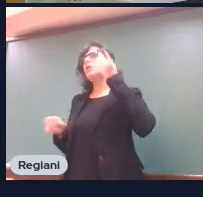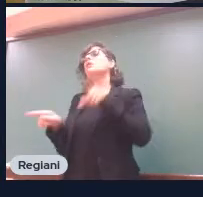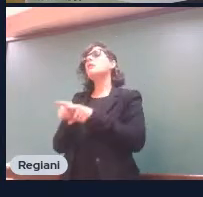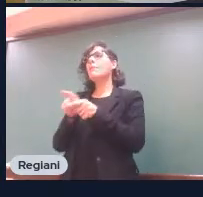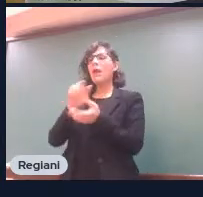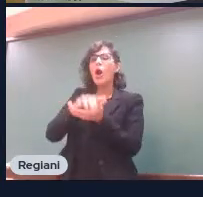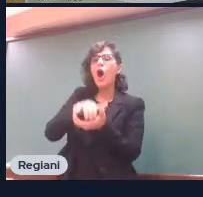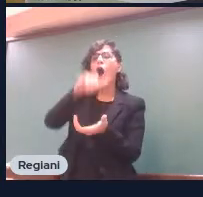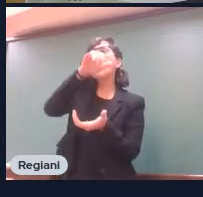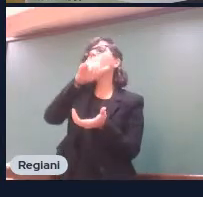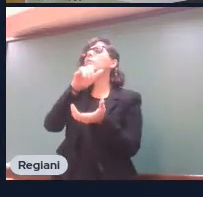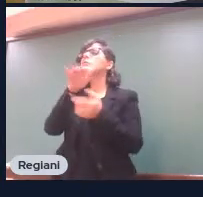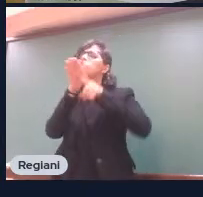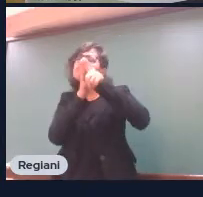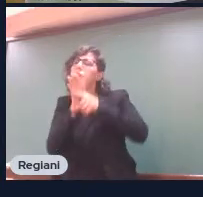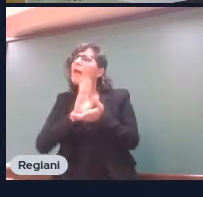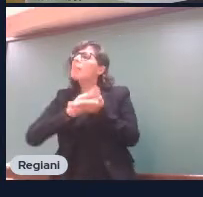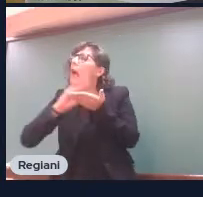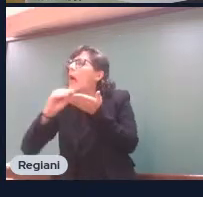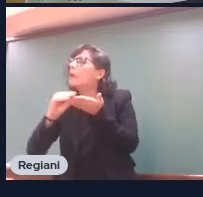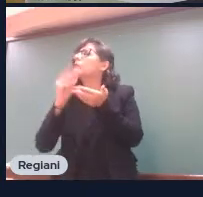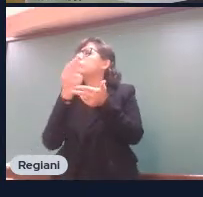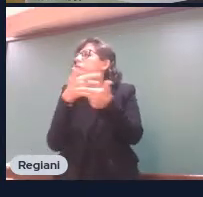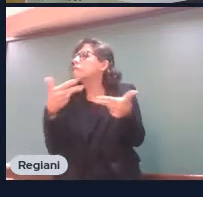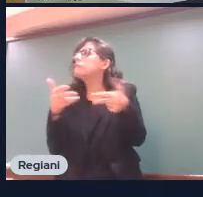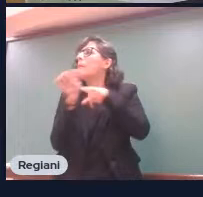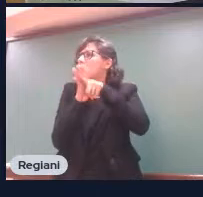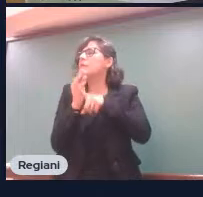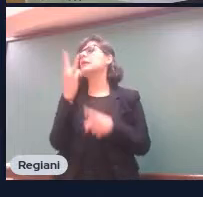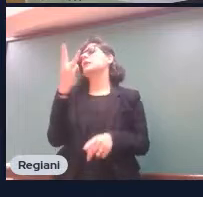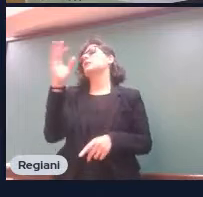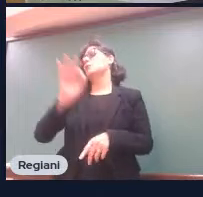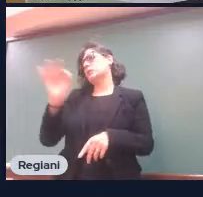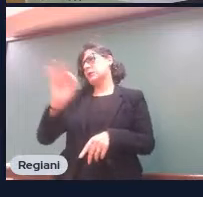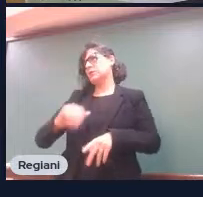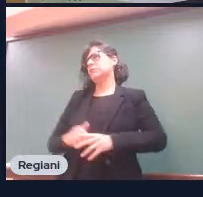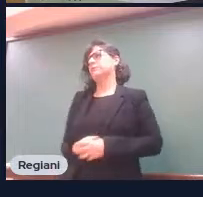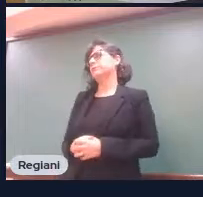dados, pesquisas com base de dados, 3%.